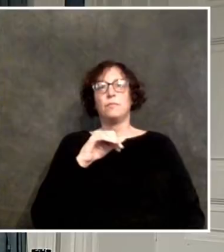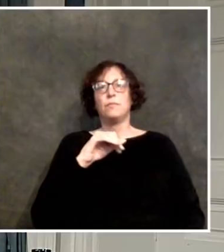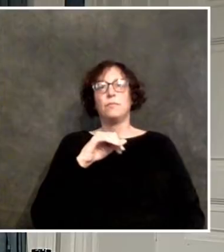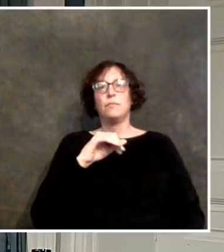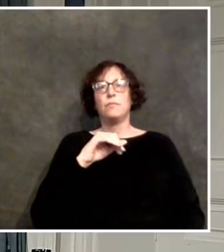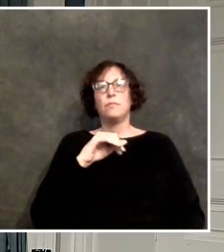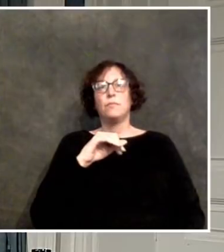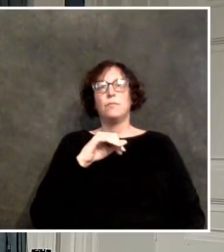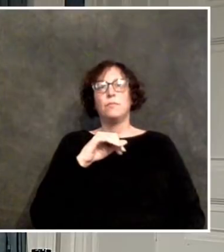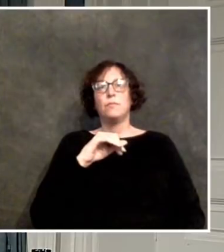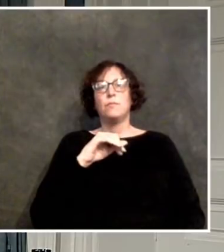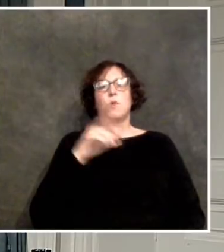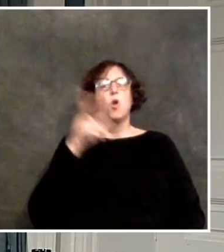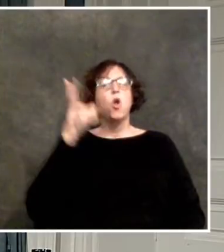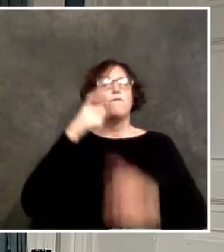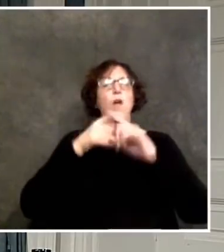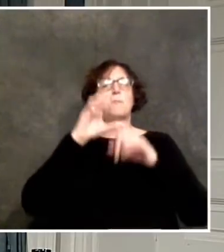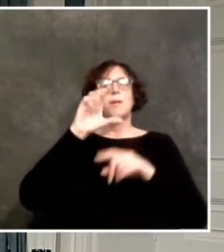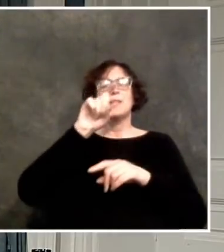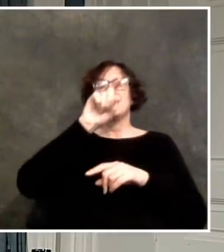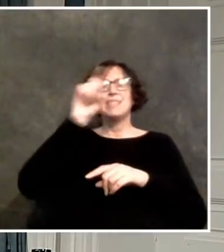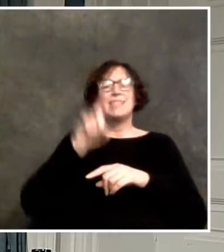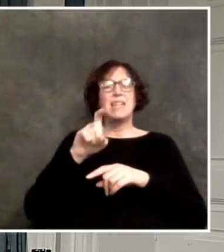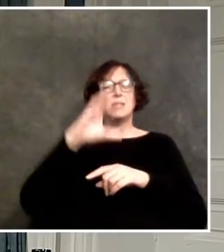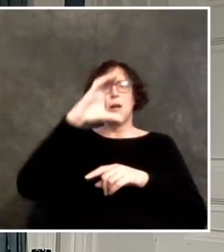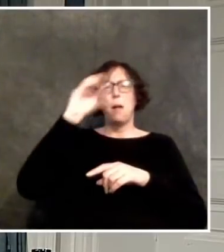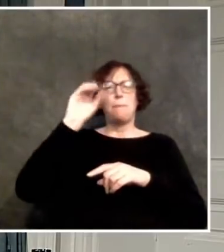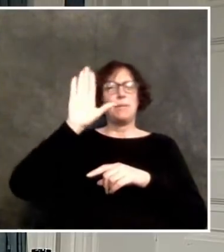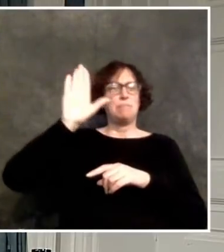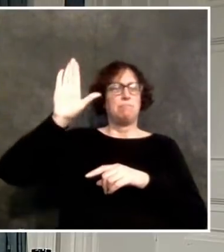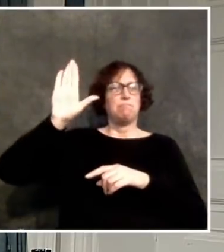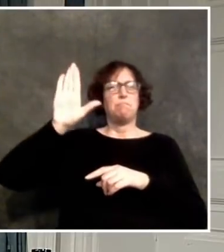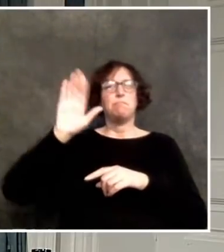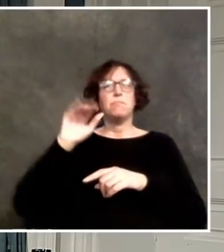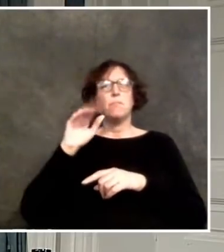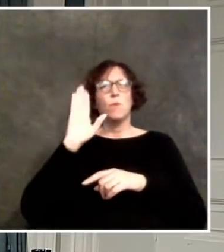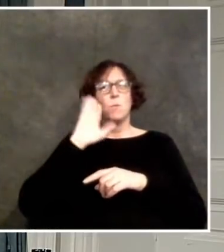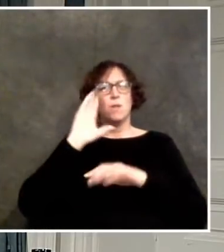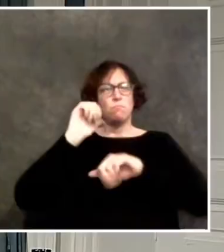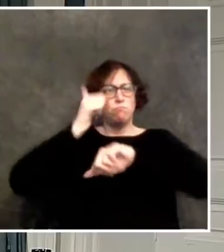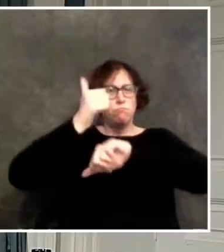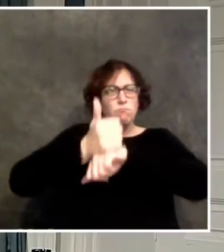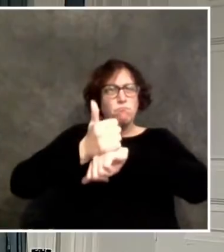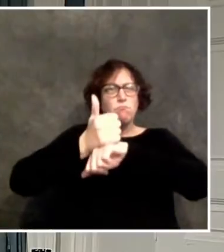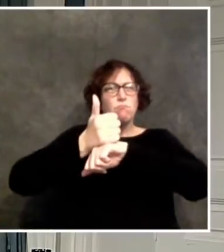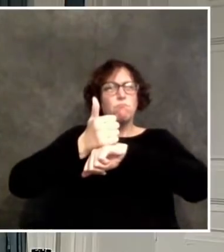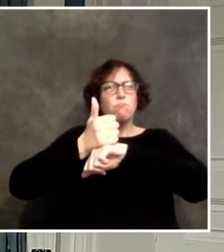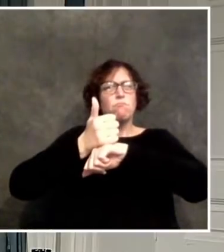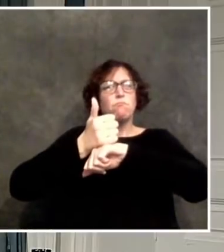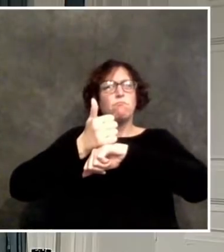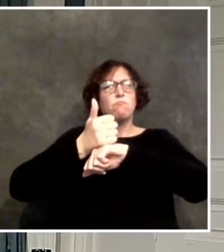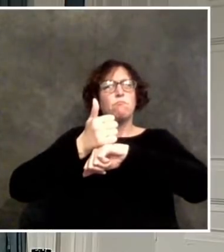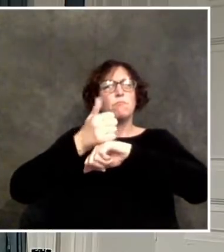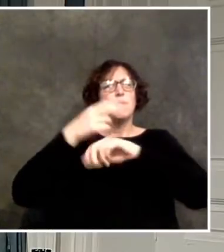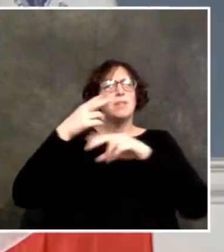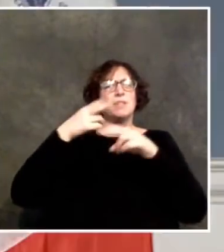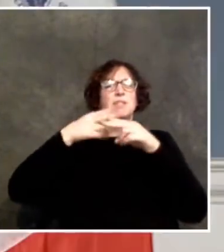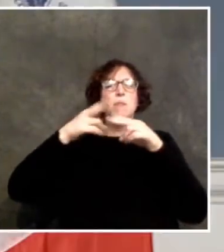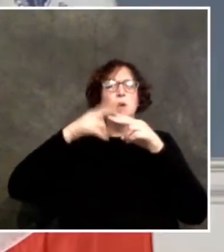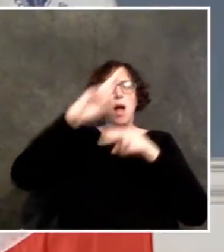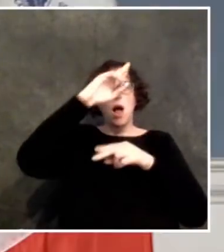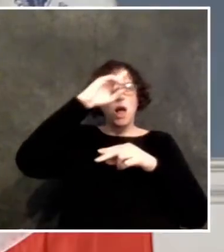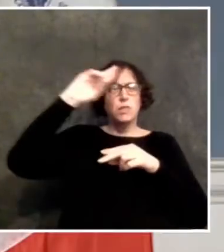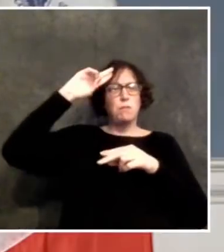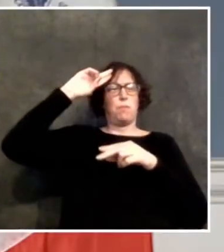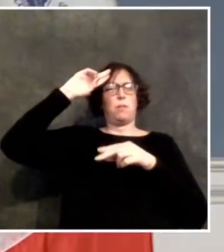temporary hospitals was also building the Mexican wall at the border. Yeah, I heard that